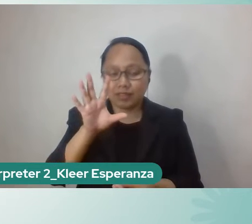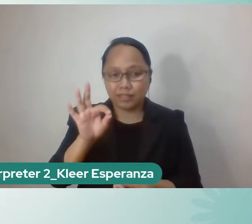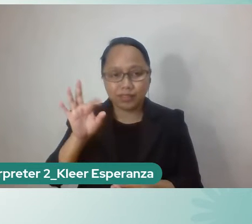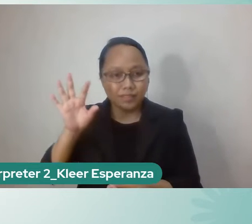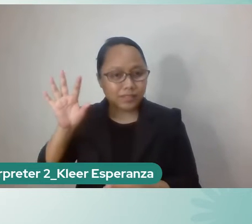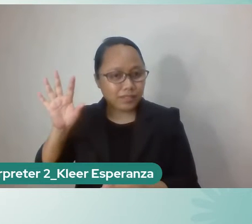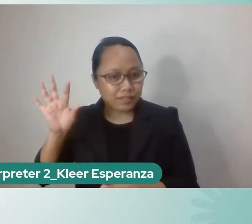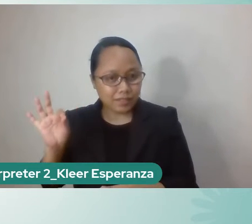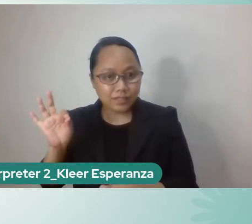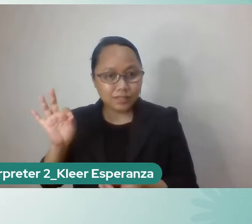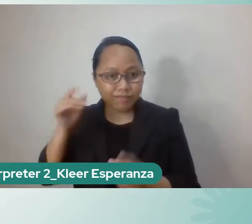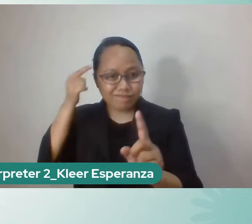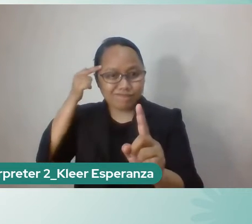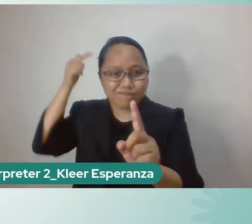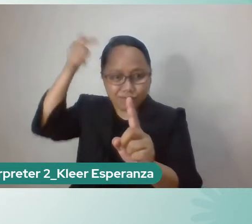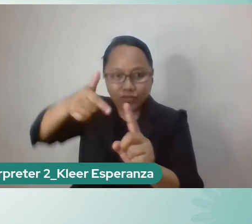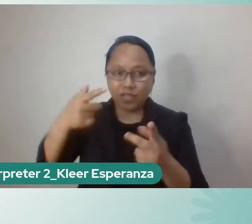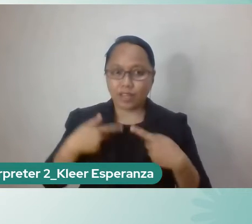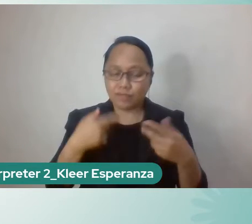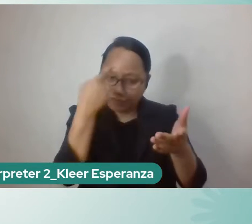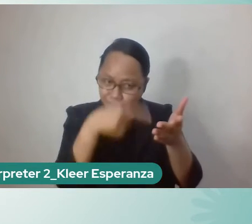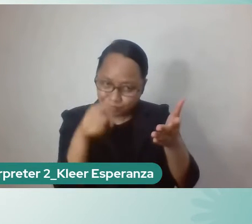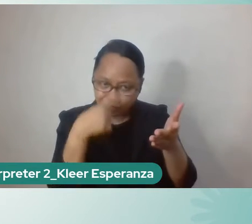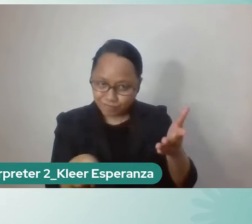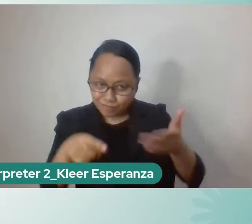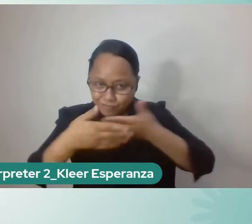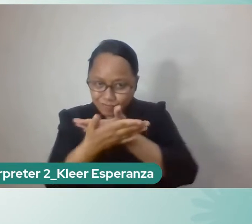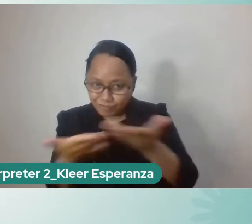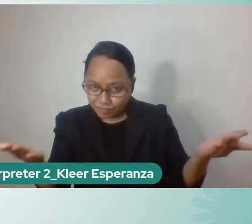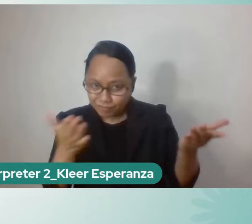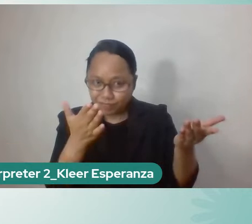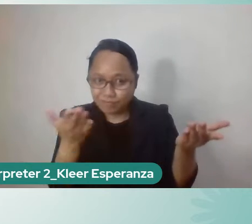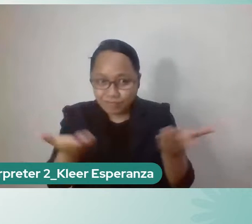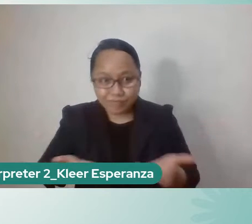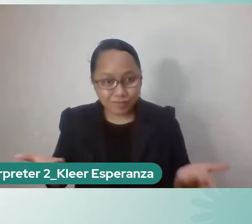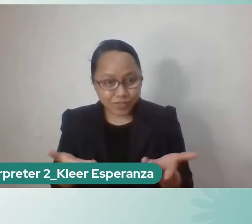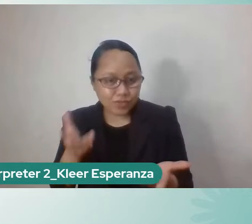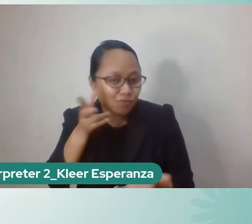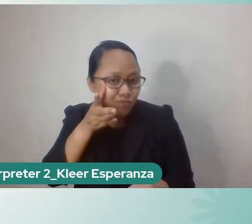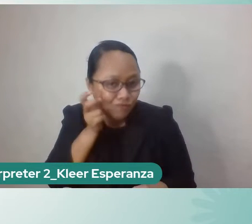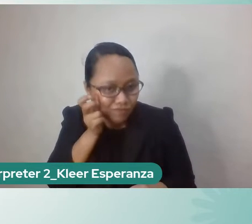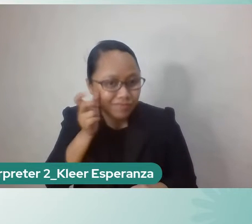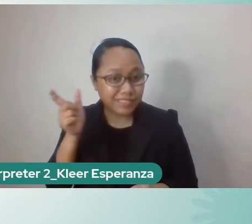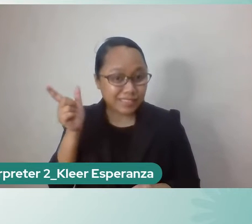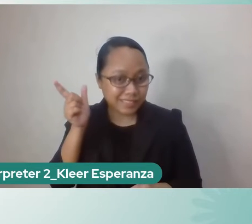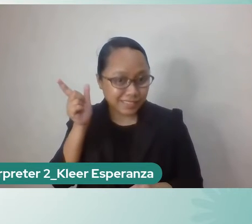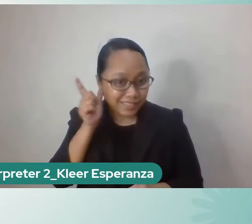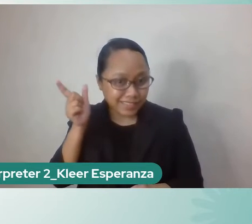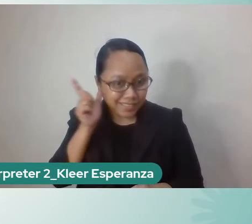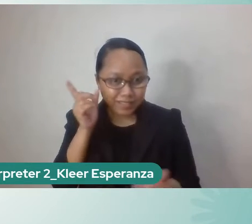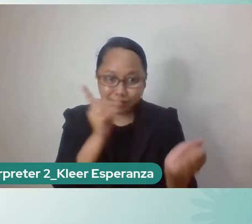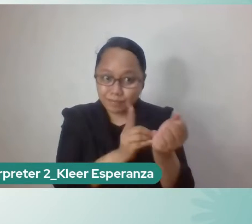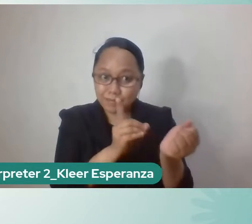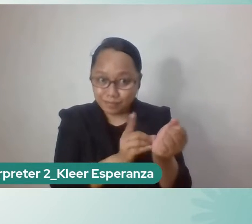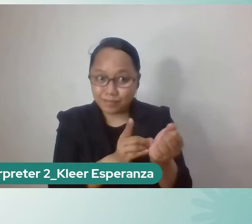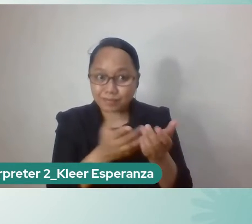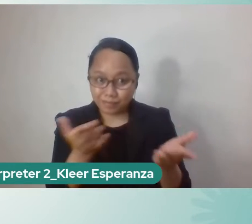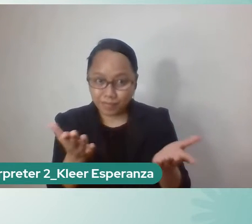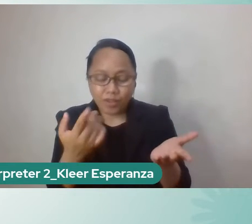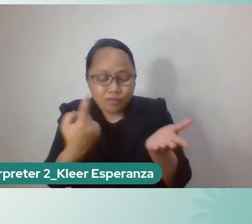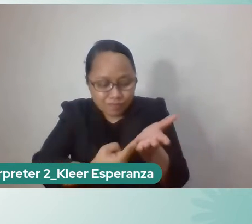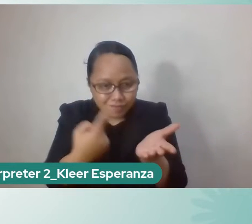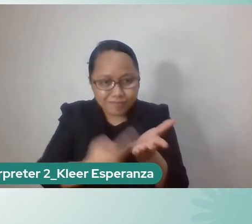we will now be checking if everyone here really listened to what Dr. Ilbawi just discussed by having a knowledge